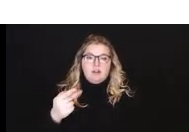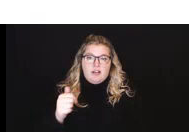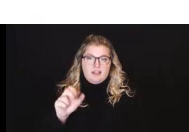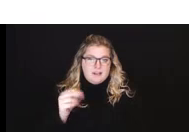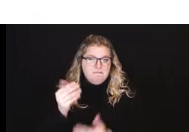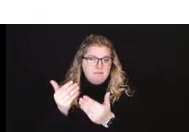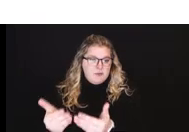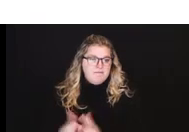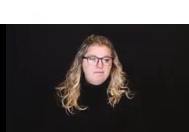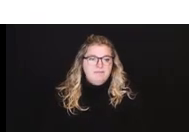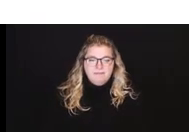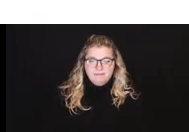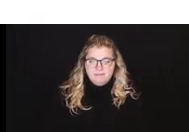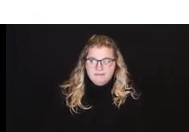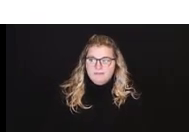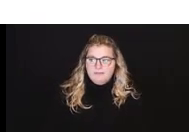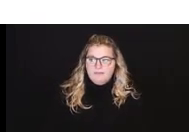ahead.